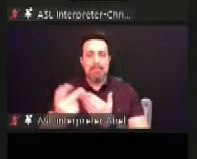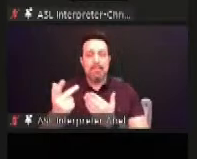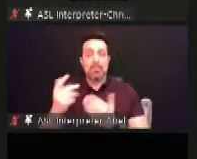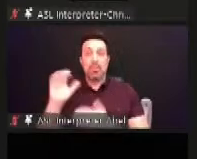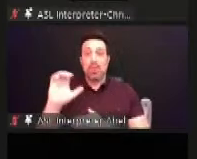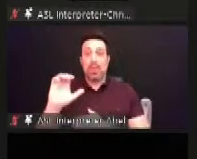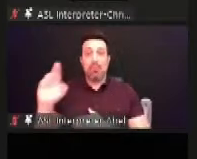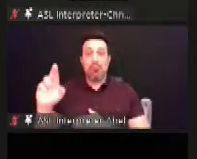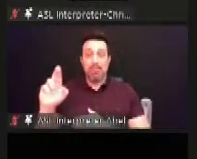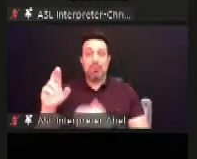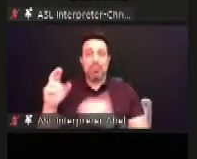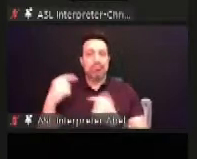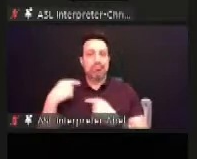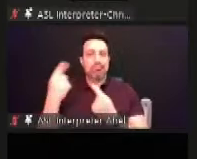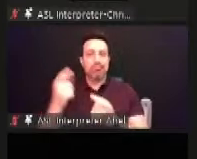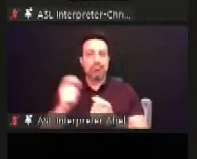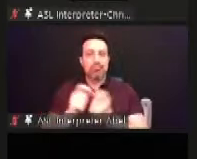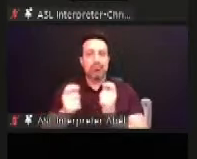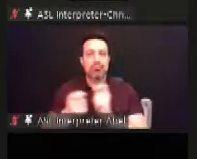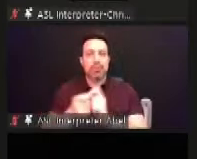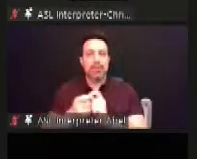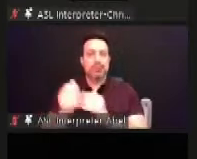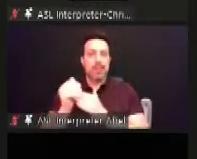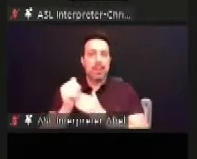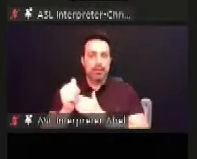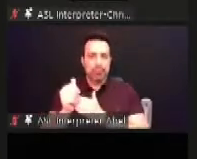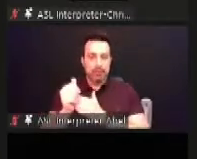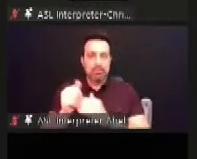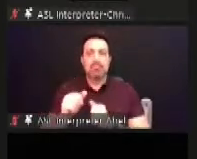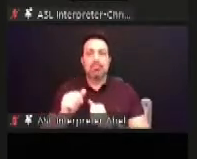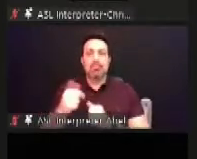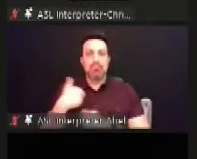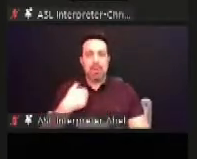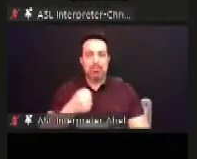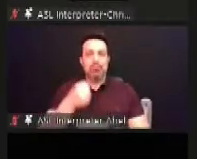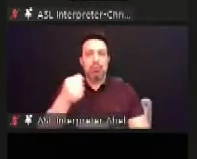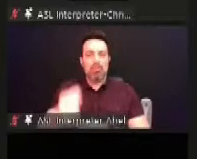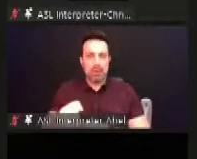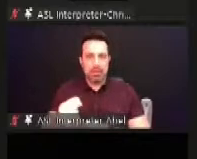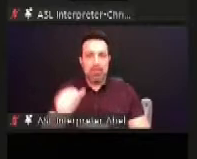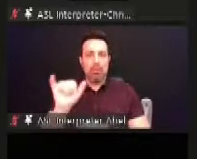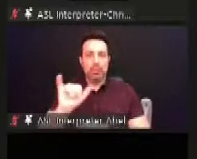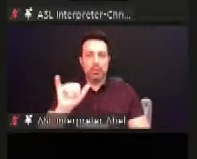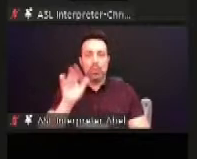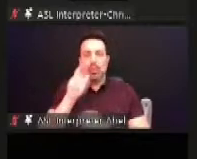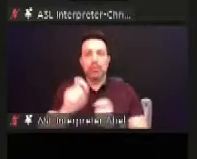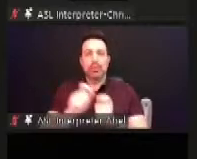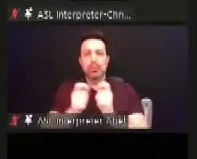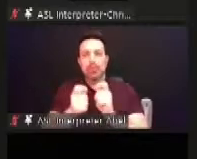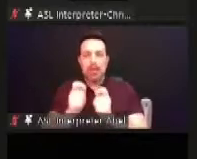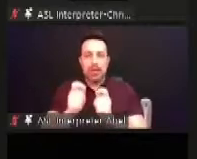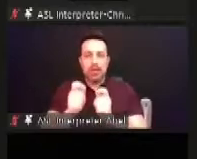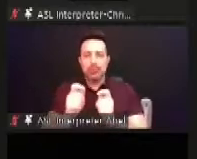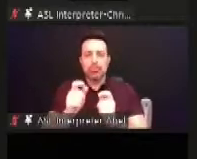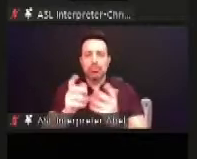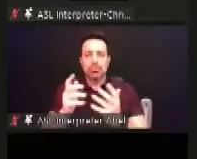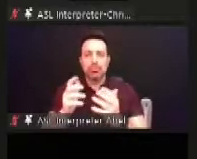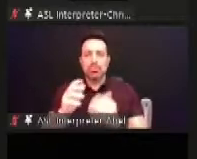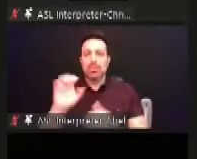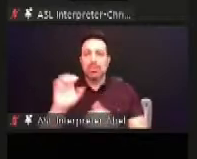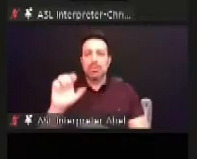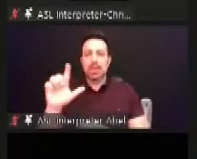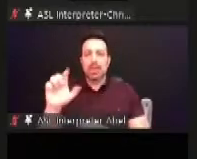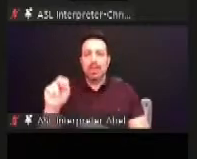has currently changed a lot of leadership, and I was brought in as well as we're going to change a little bit and transform Elahan